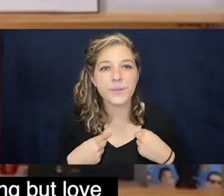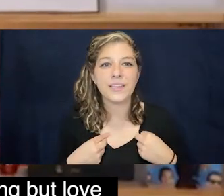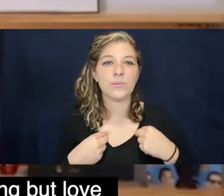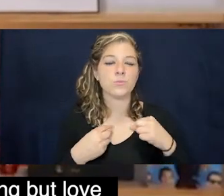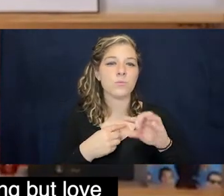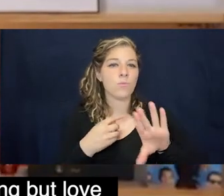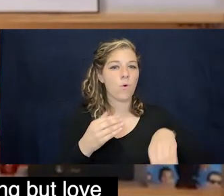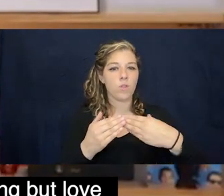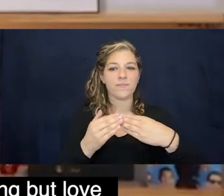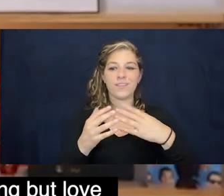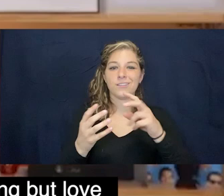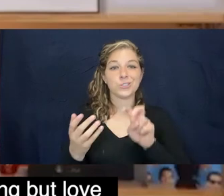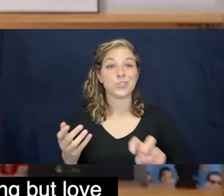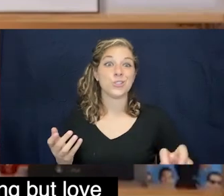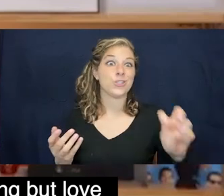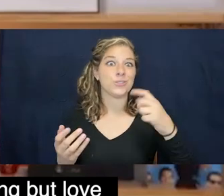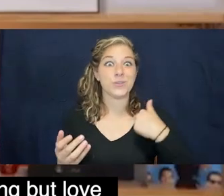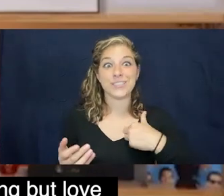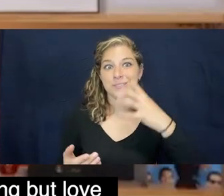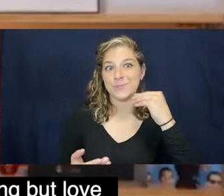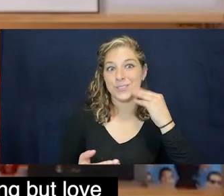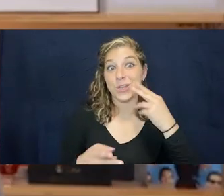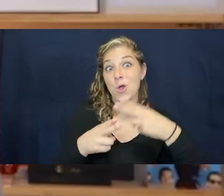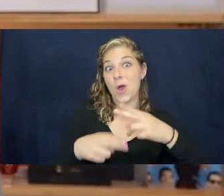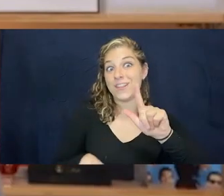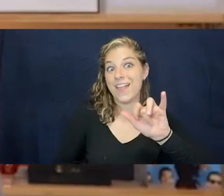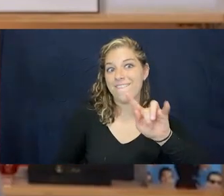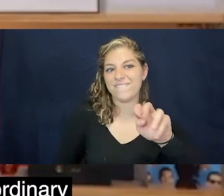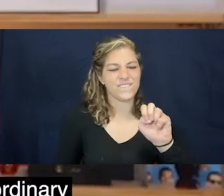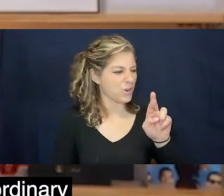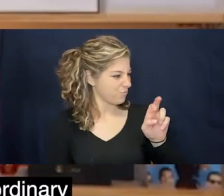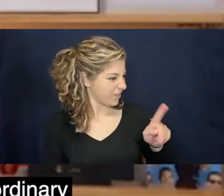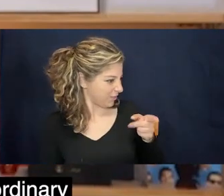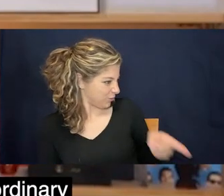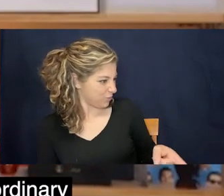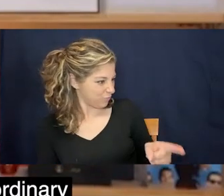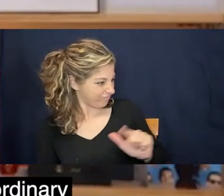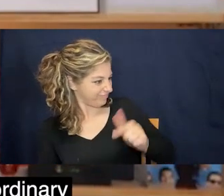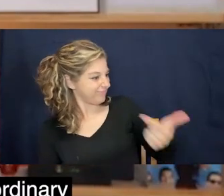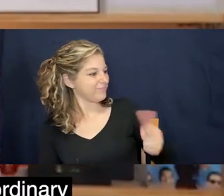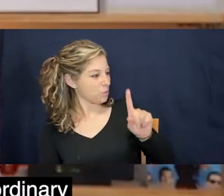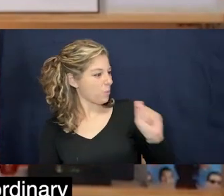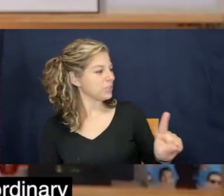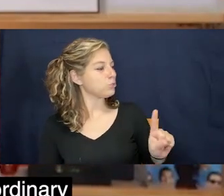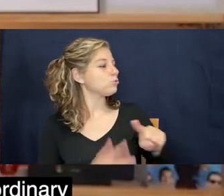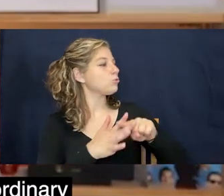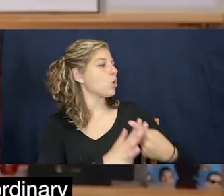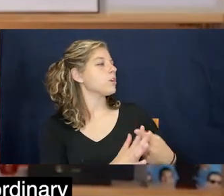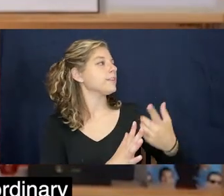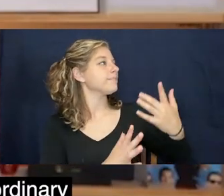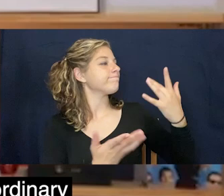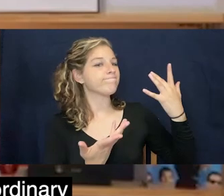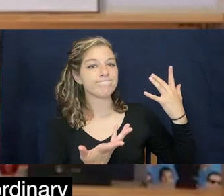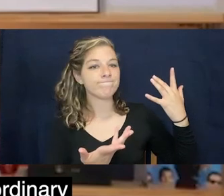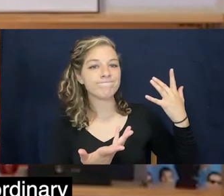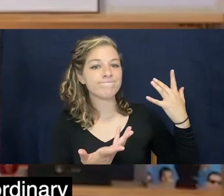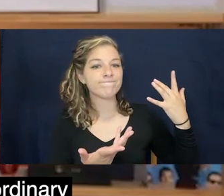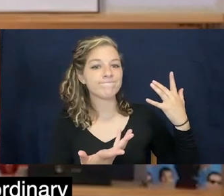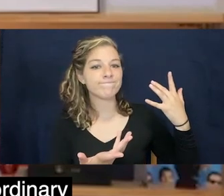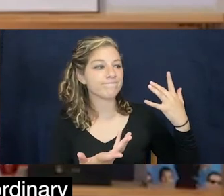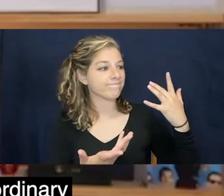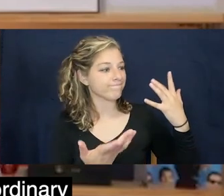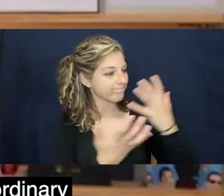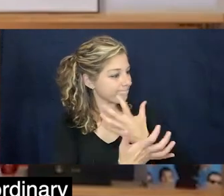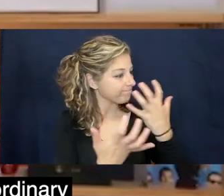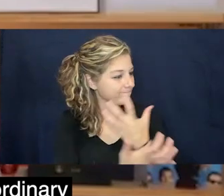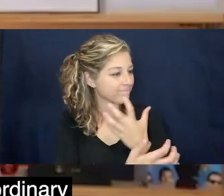support through all of the twists and turns that we call life. How about you, Rick? I'd love to know, starting in